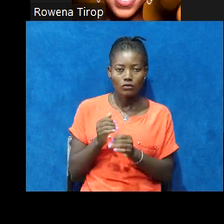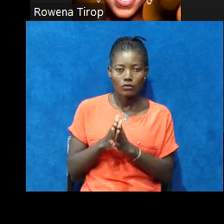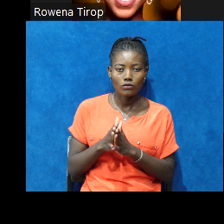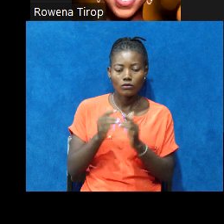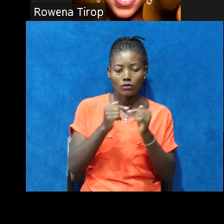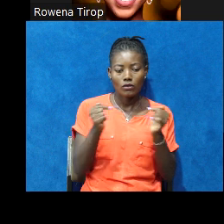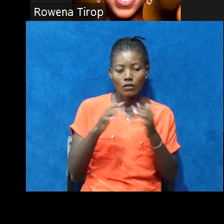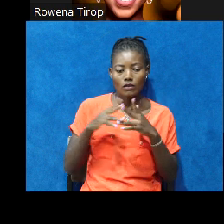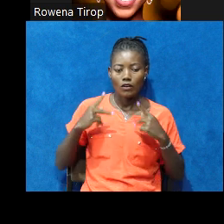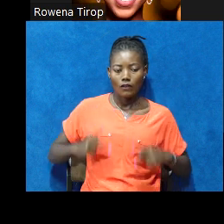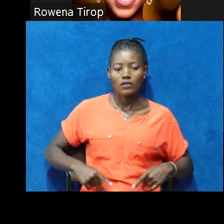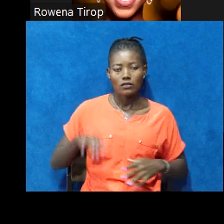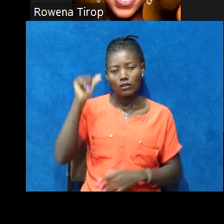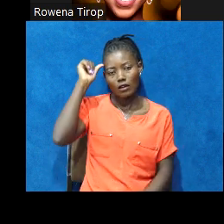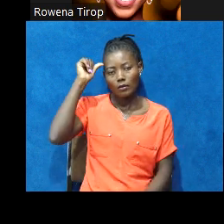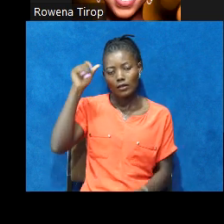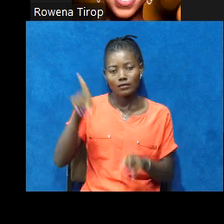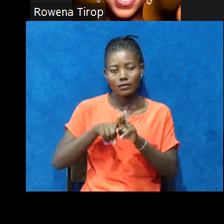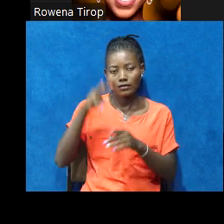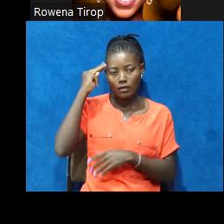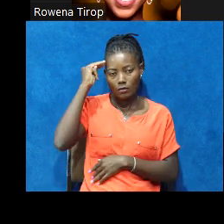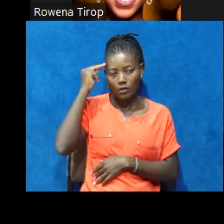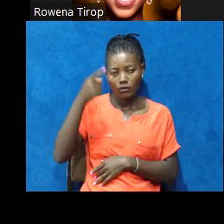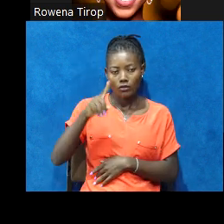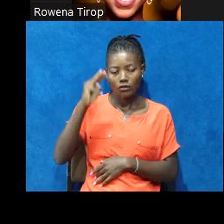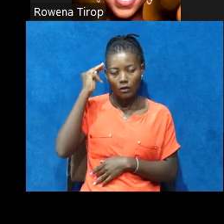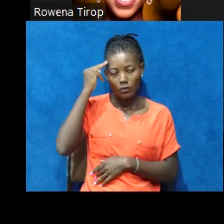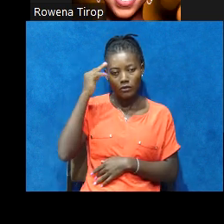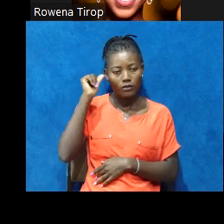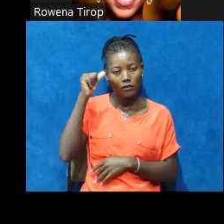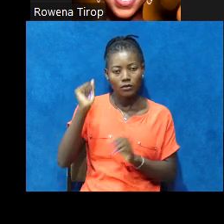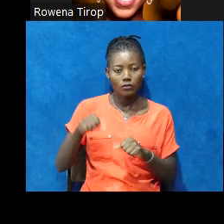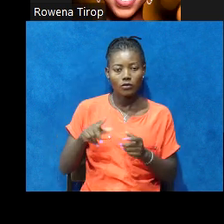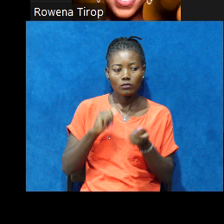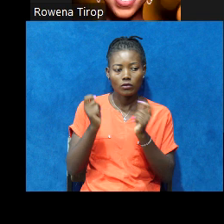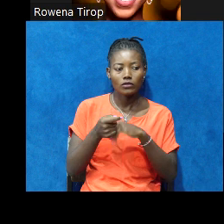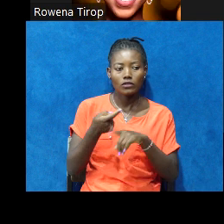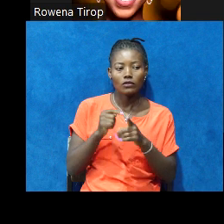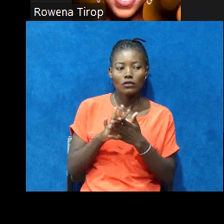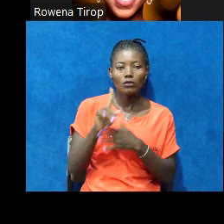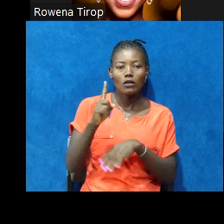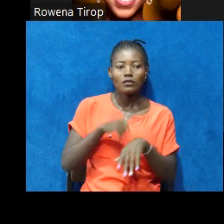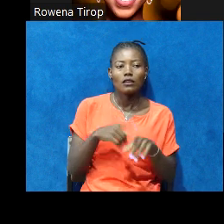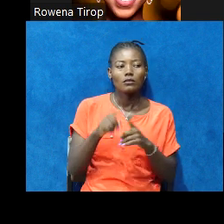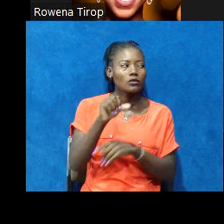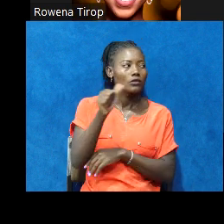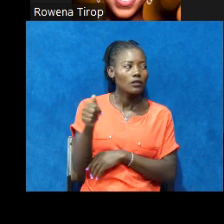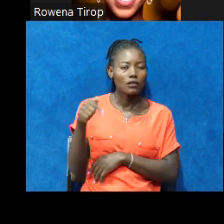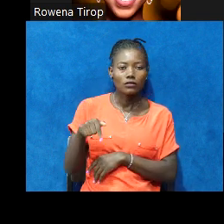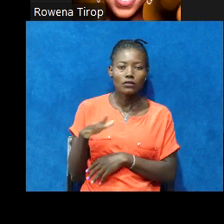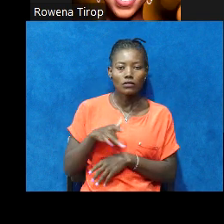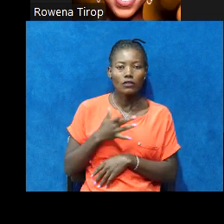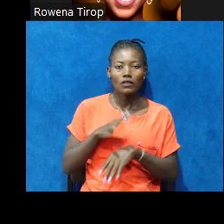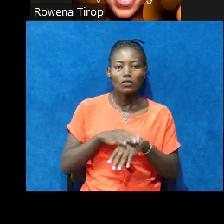physical abilities, your mental abilities may flatter. They may change from moment to moment. Leo, today you're